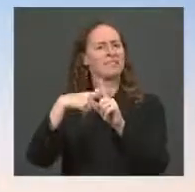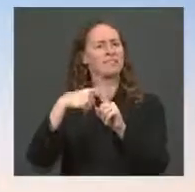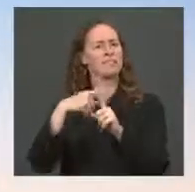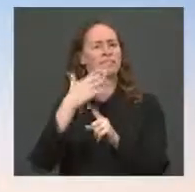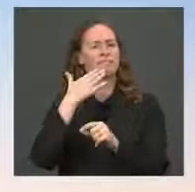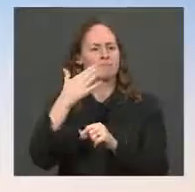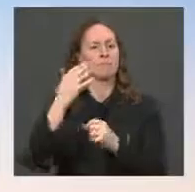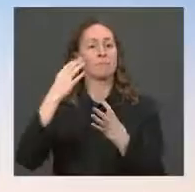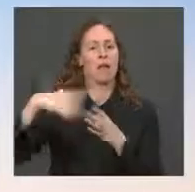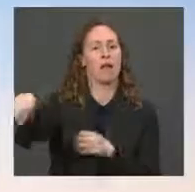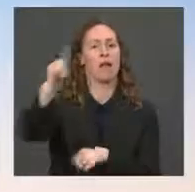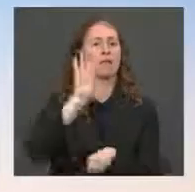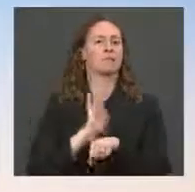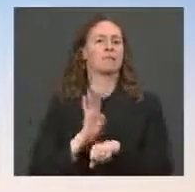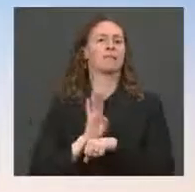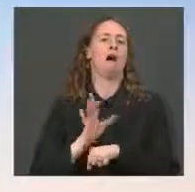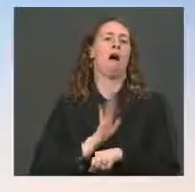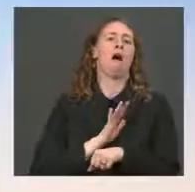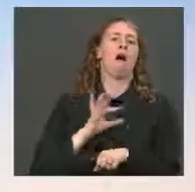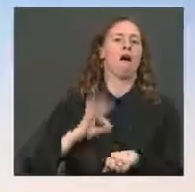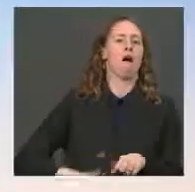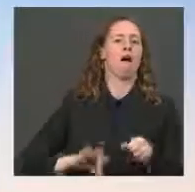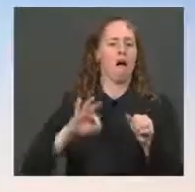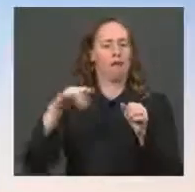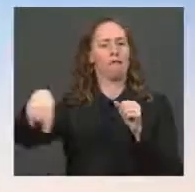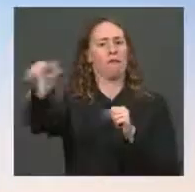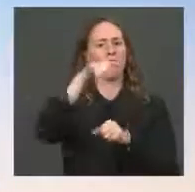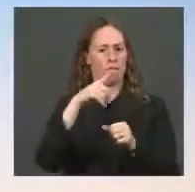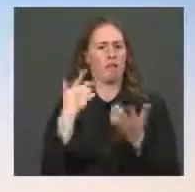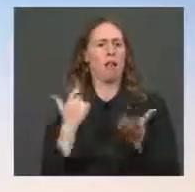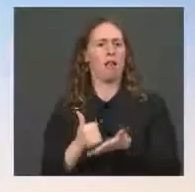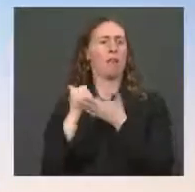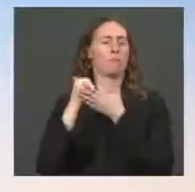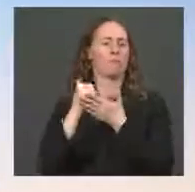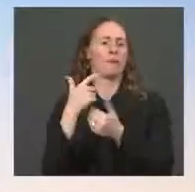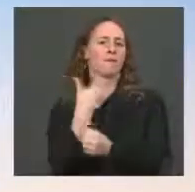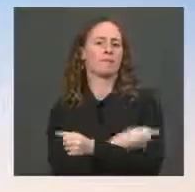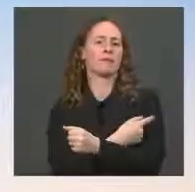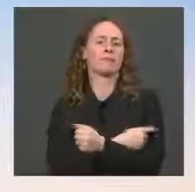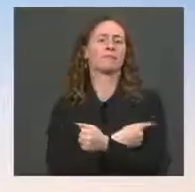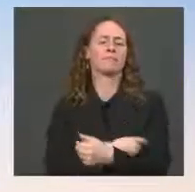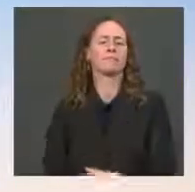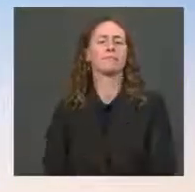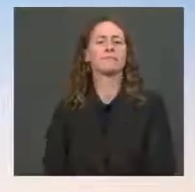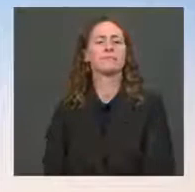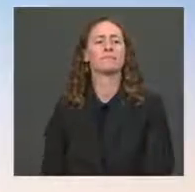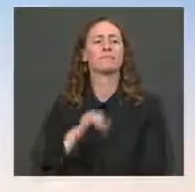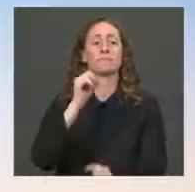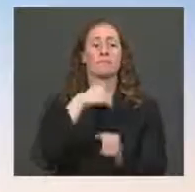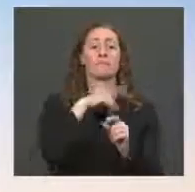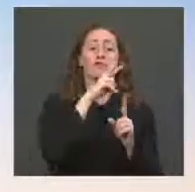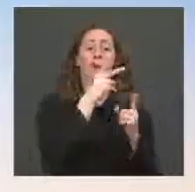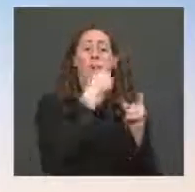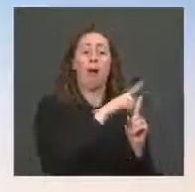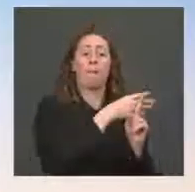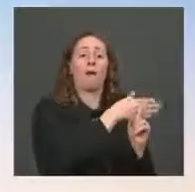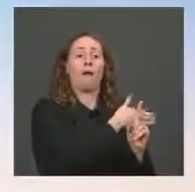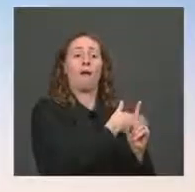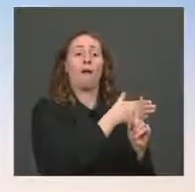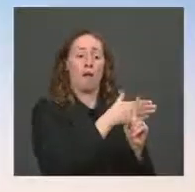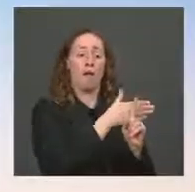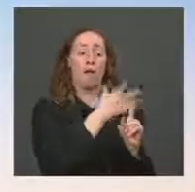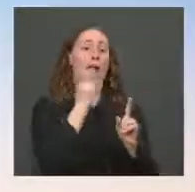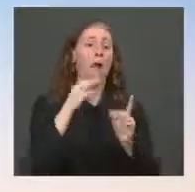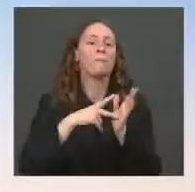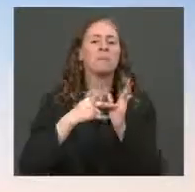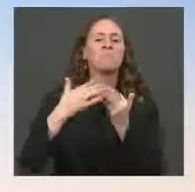the country. And so that's not, we're looking at the models of the past as models of what can happen in the future, but there are good questions about what